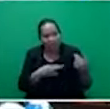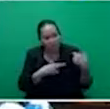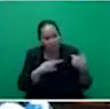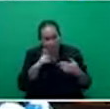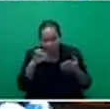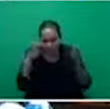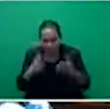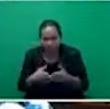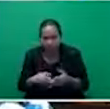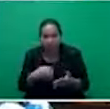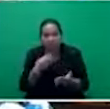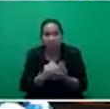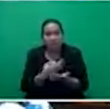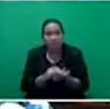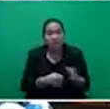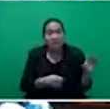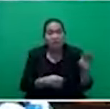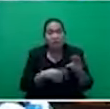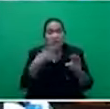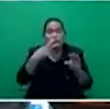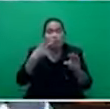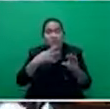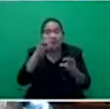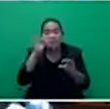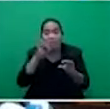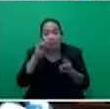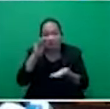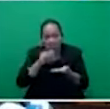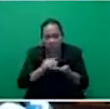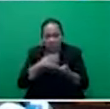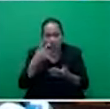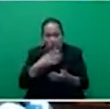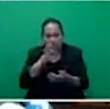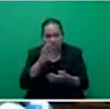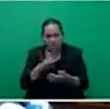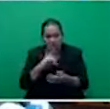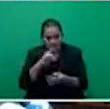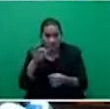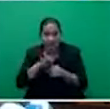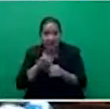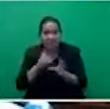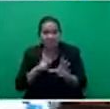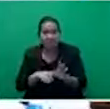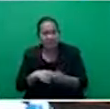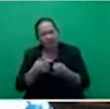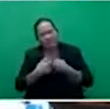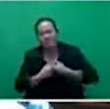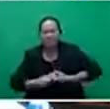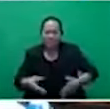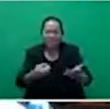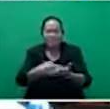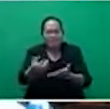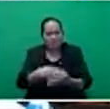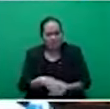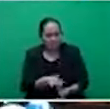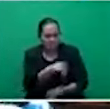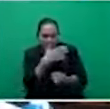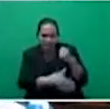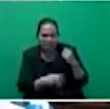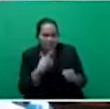has been reduced from 12% to 7%. We could have said election year, let's blow it out. None of them mentioned